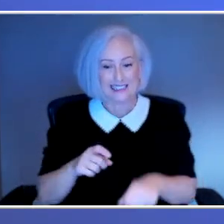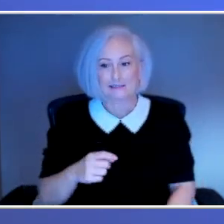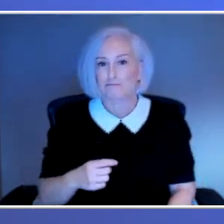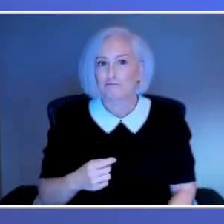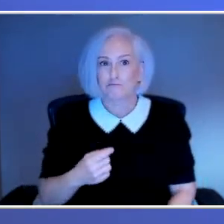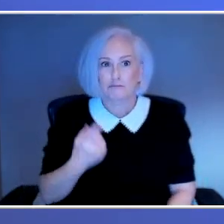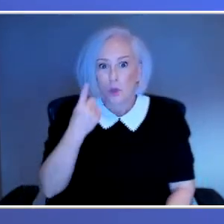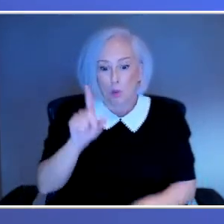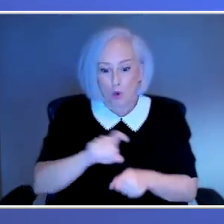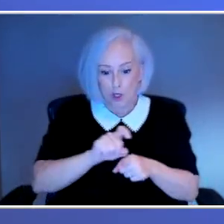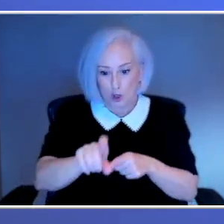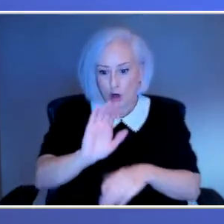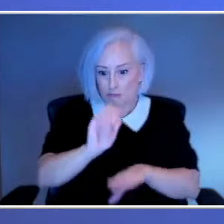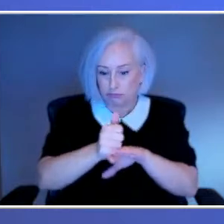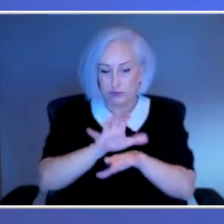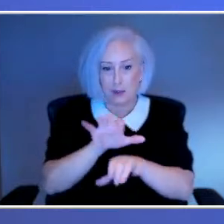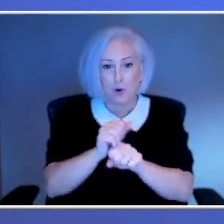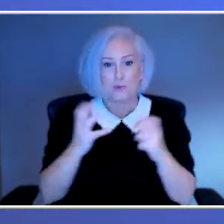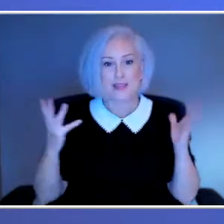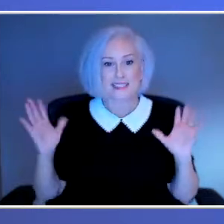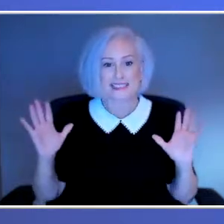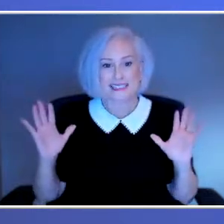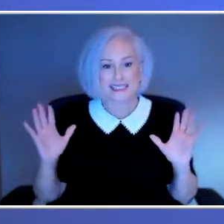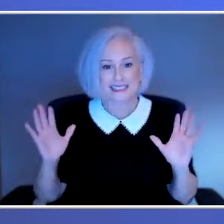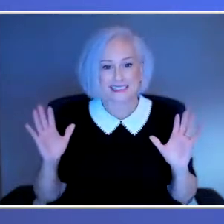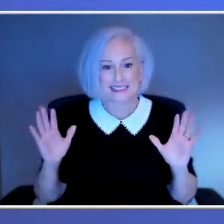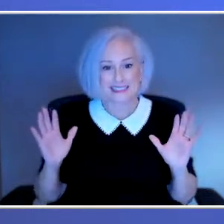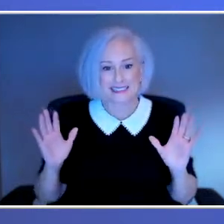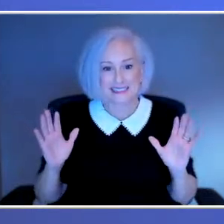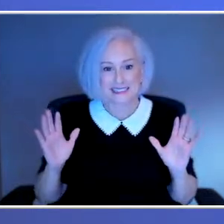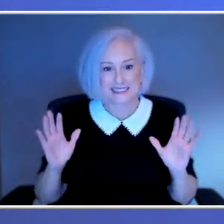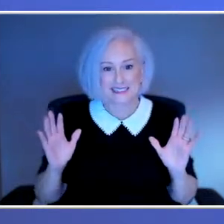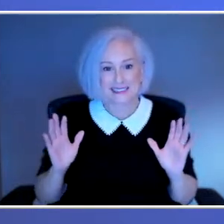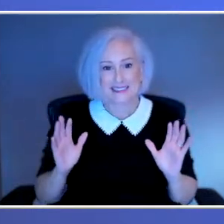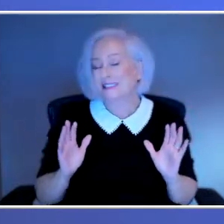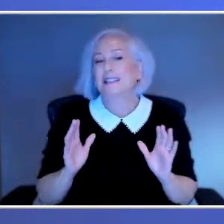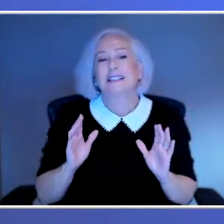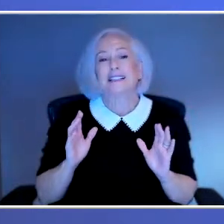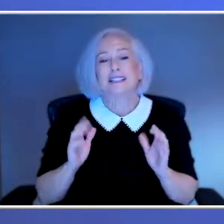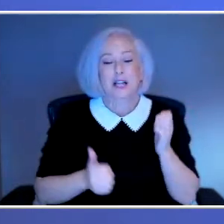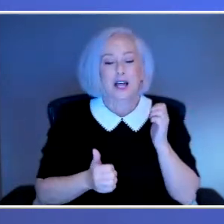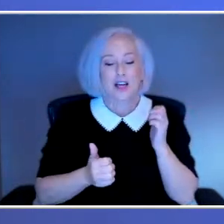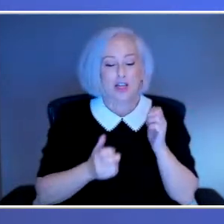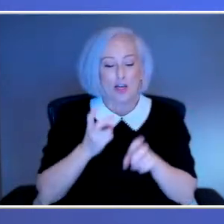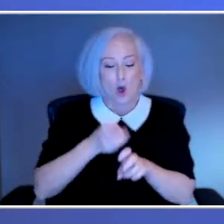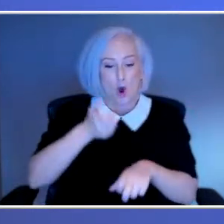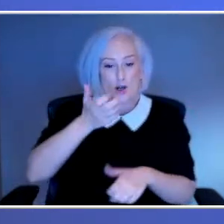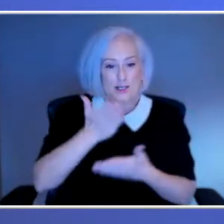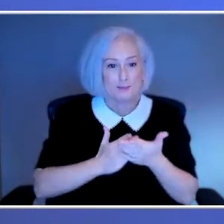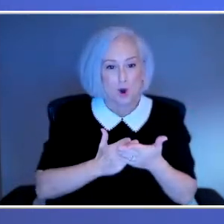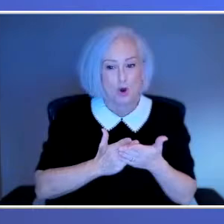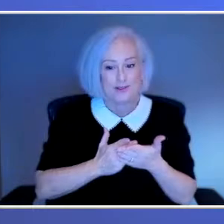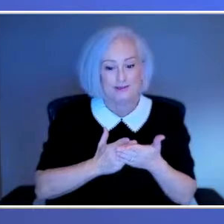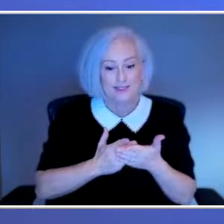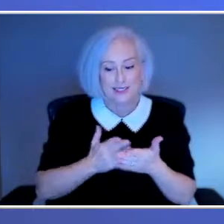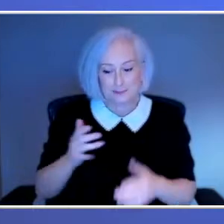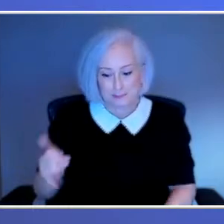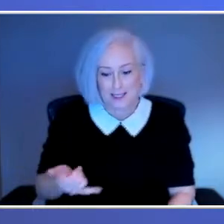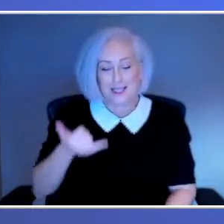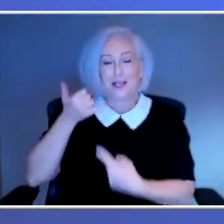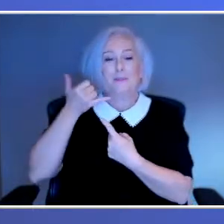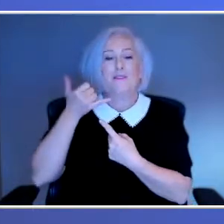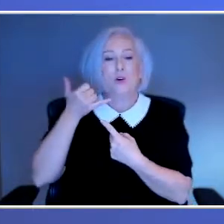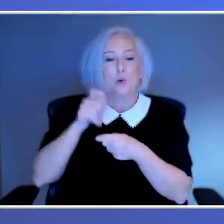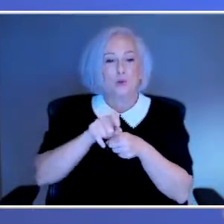schedule. It's a matter of you getting there is the hardest part. But once you get there, then